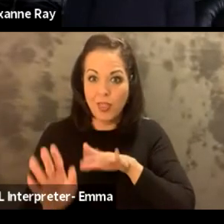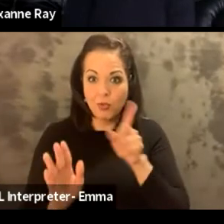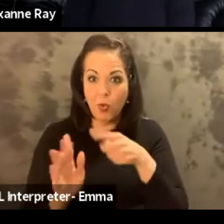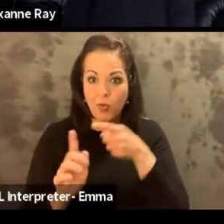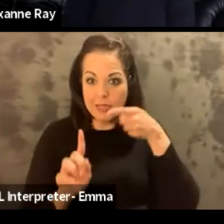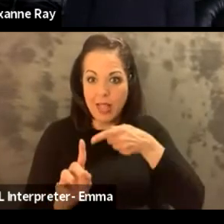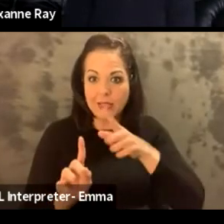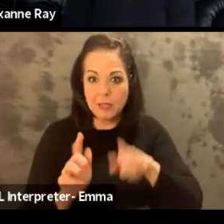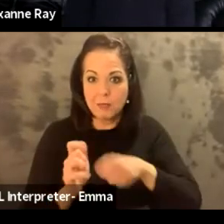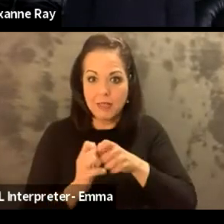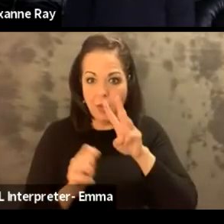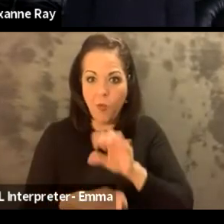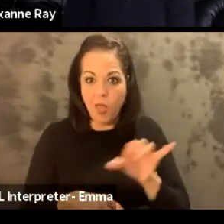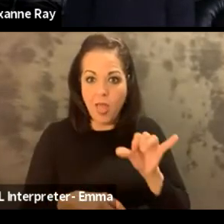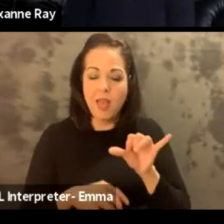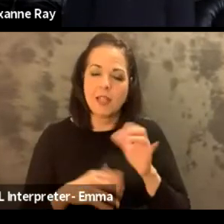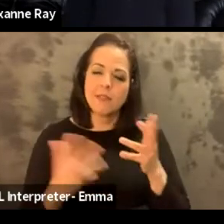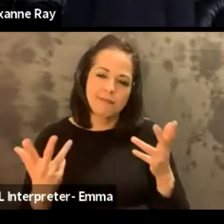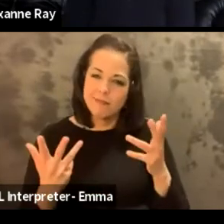way. So